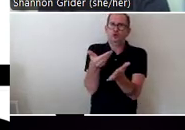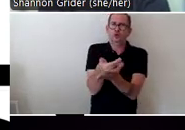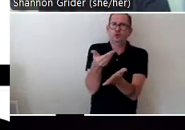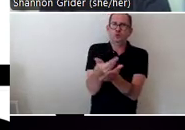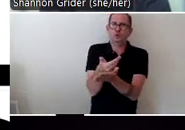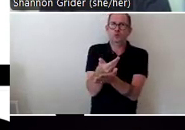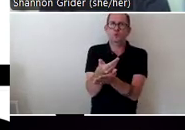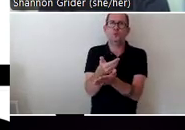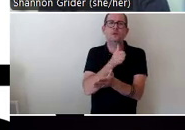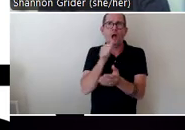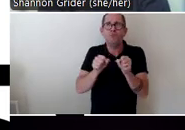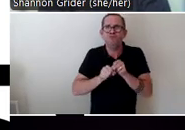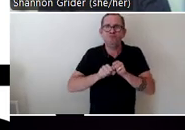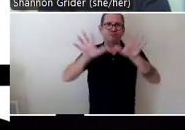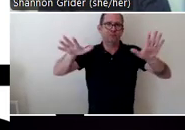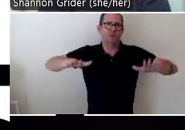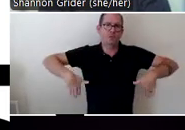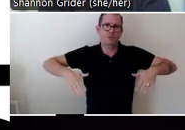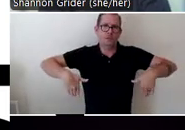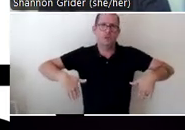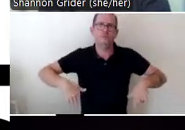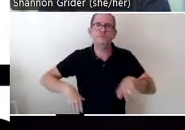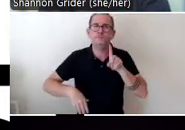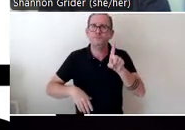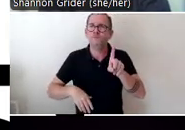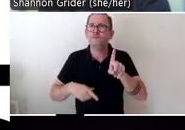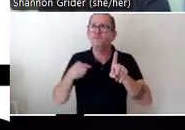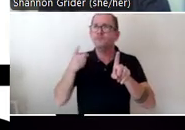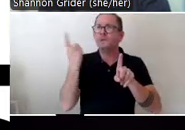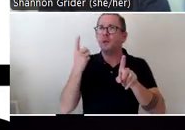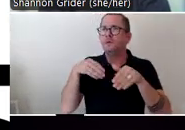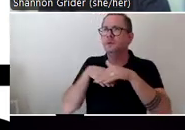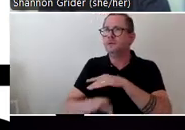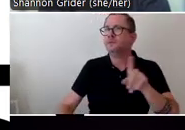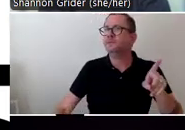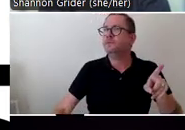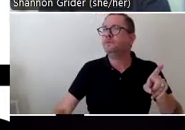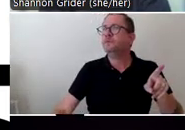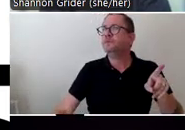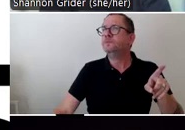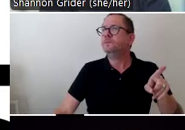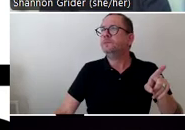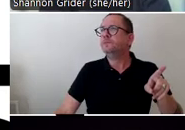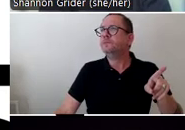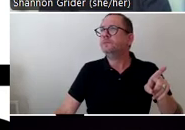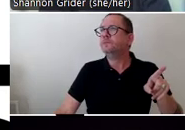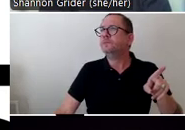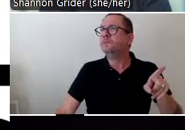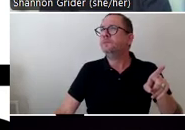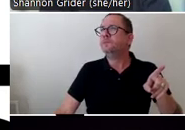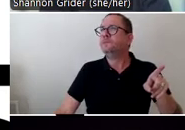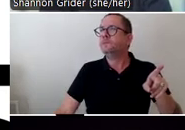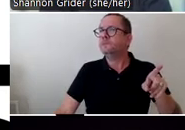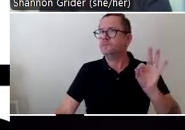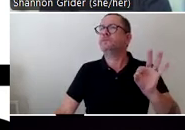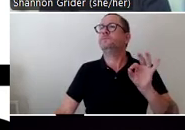a video interpreter. This is more of a new symbol. It's not exactly as widespread as a previous one. I have someone